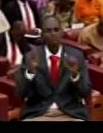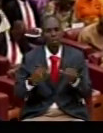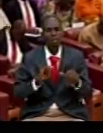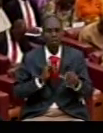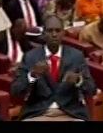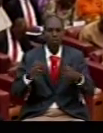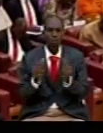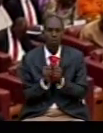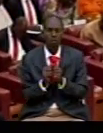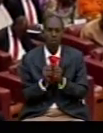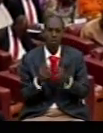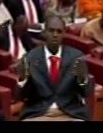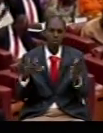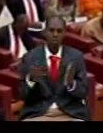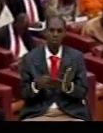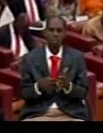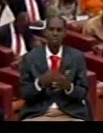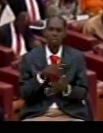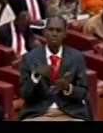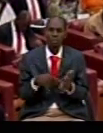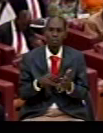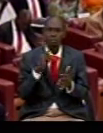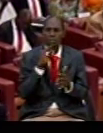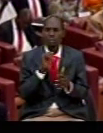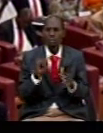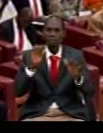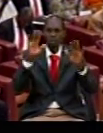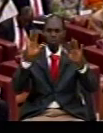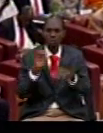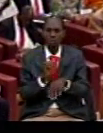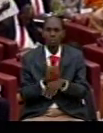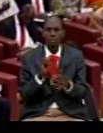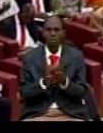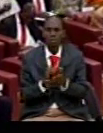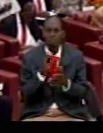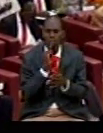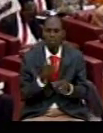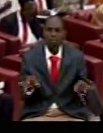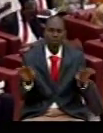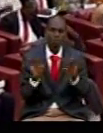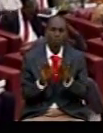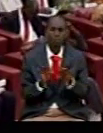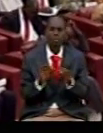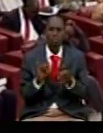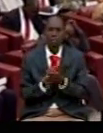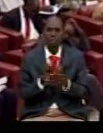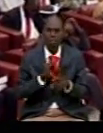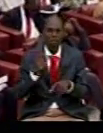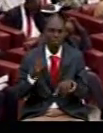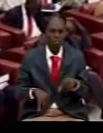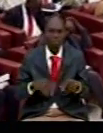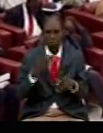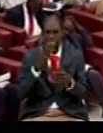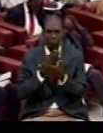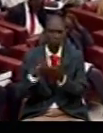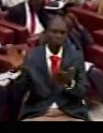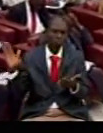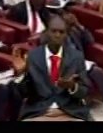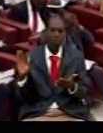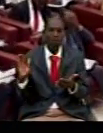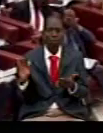this? This is a miracle that is necessary, indispensable in every